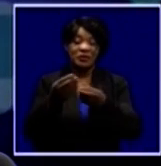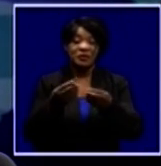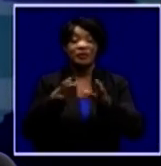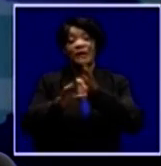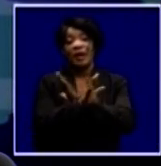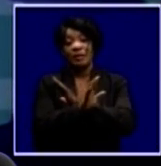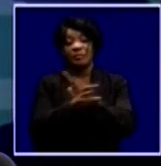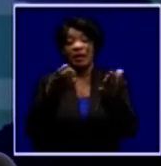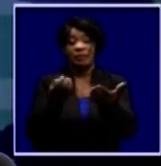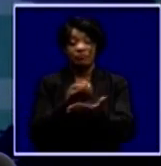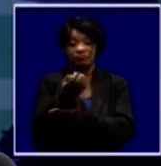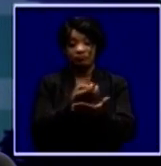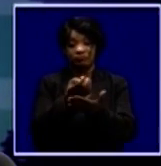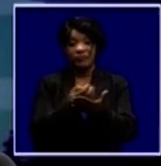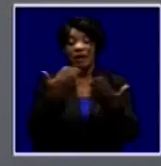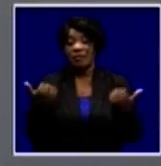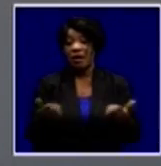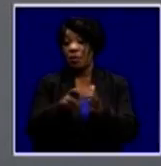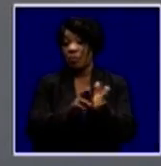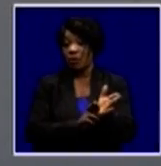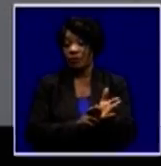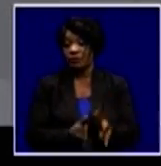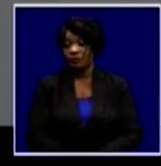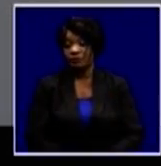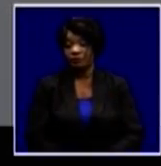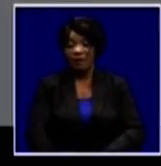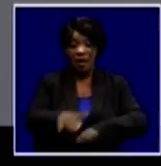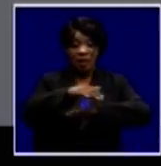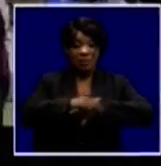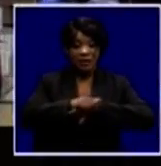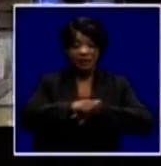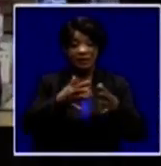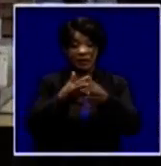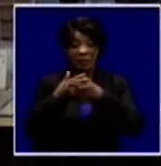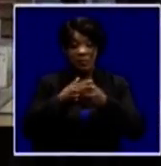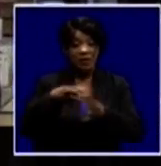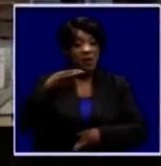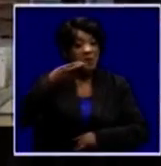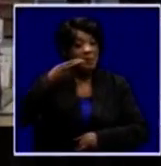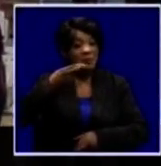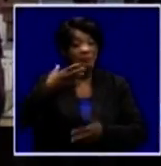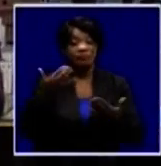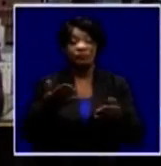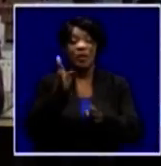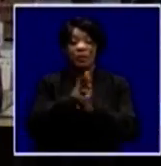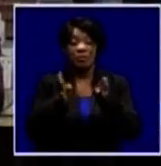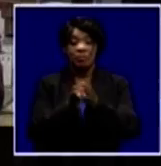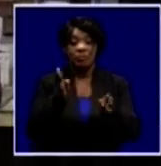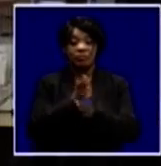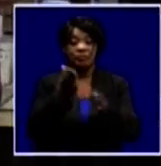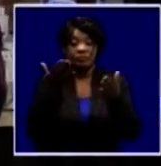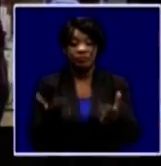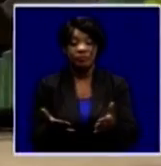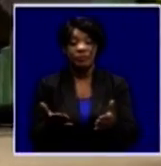has details in the following report. The British Tobacco BAT Zambia company has constructed a cigarette